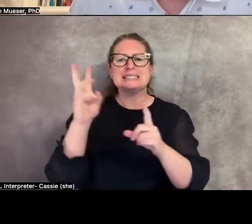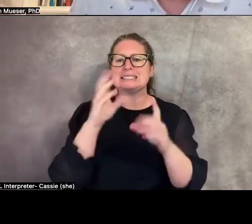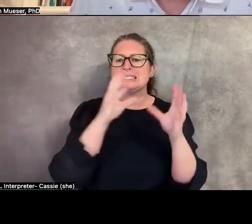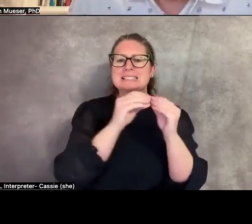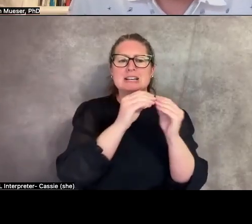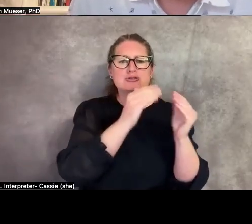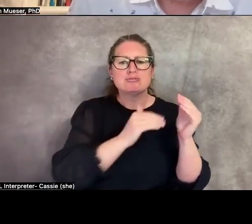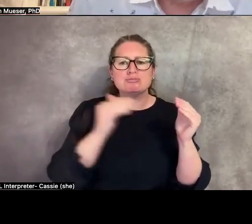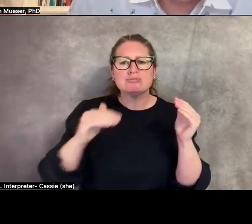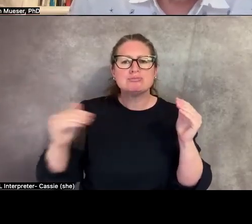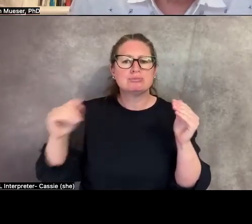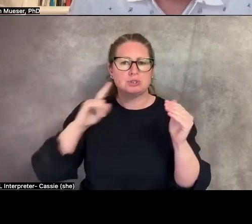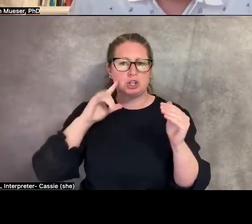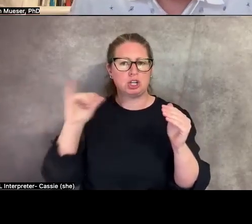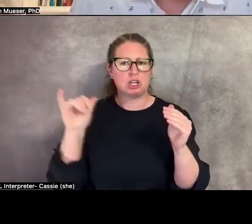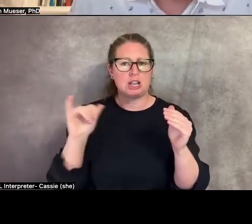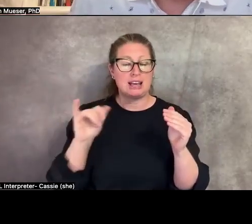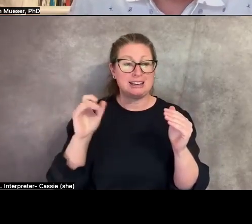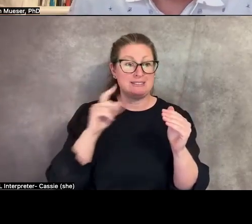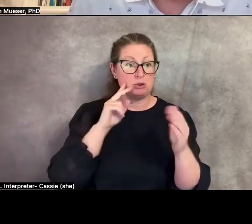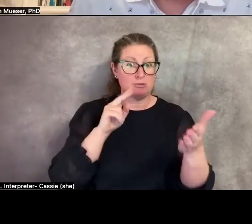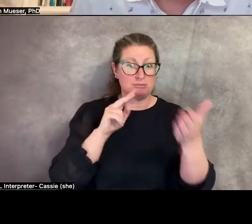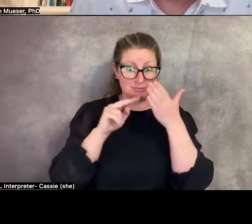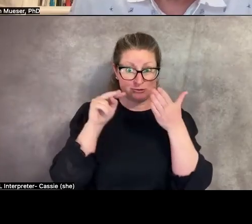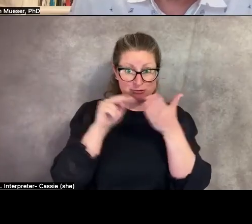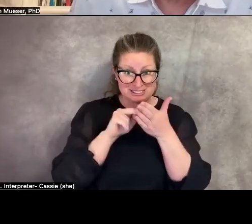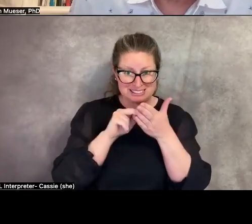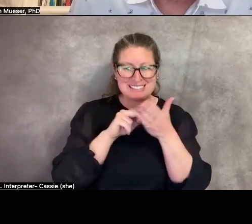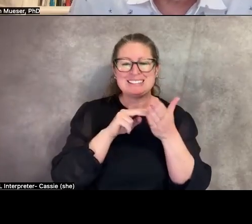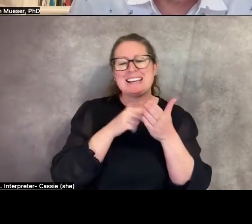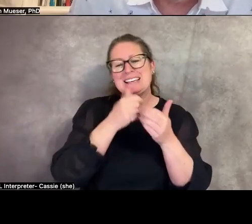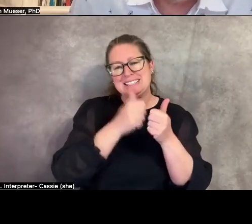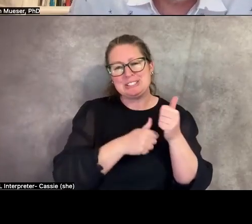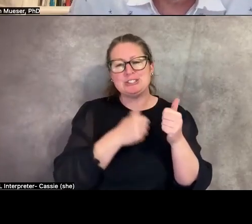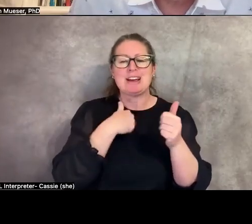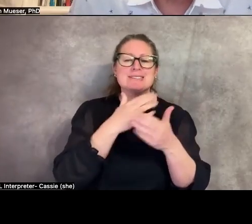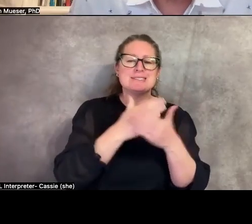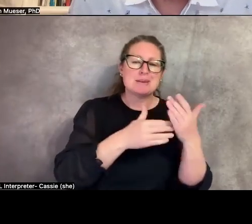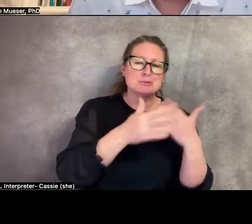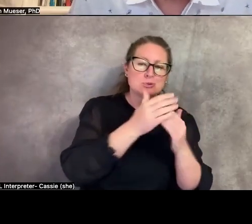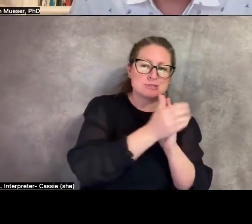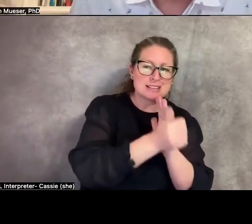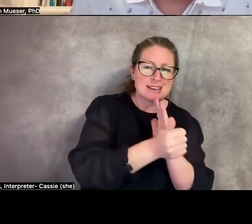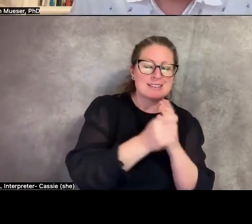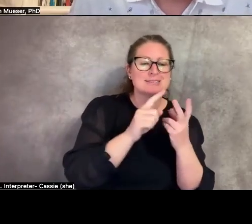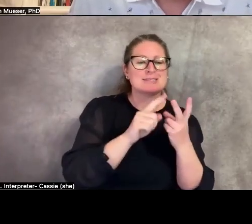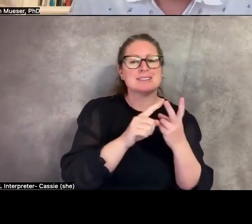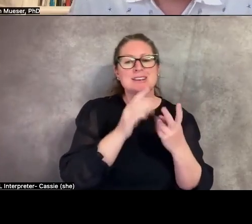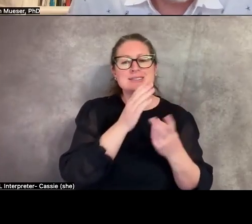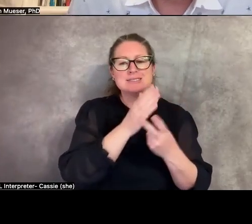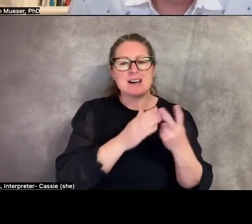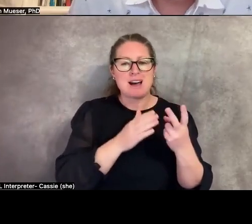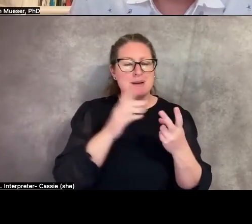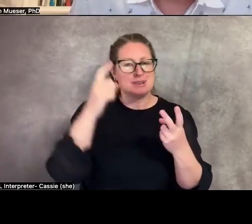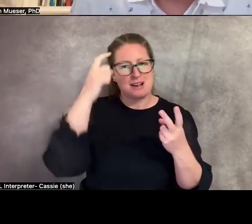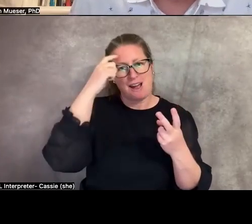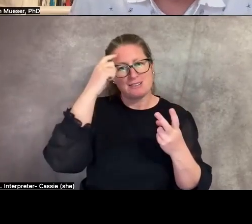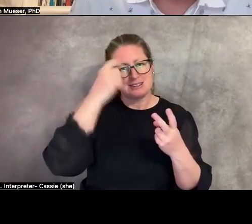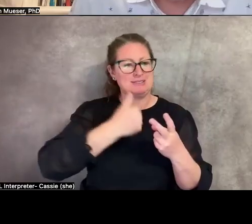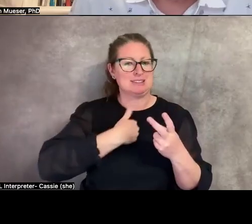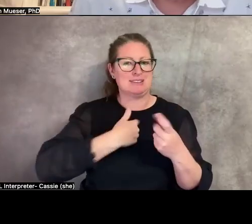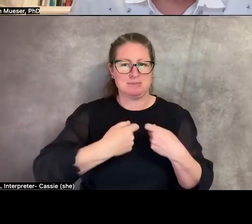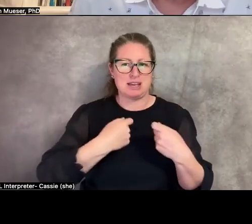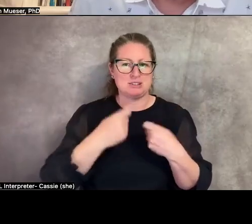if you were to read specifically, you'd see each session includes some information about social skills and some information about cognitive